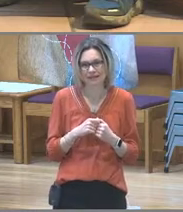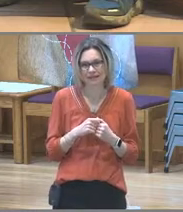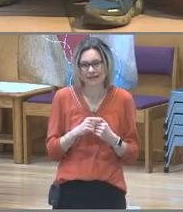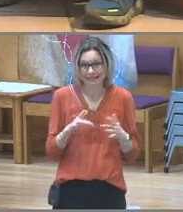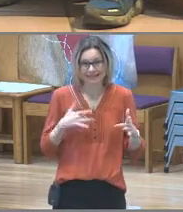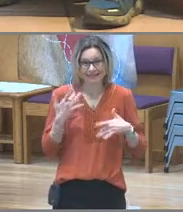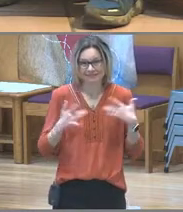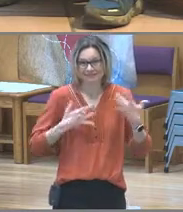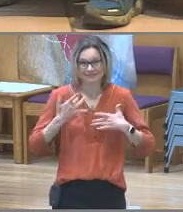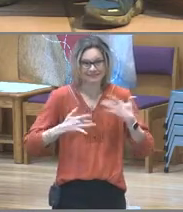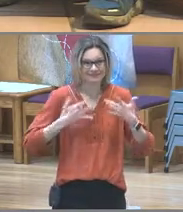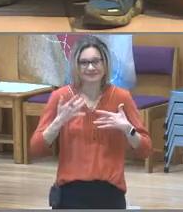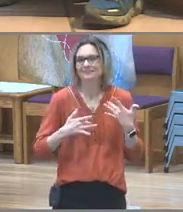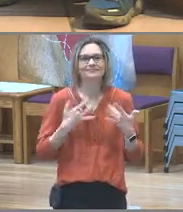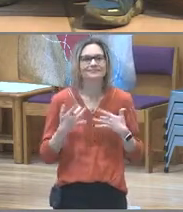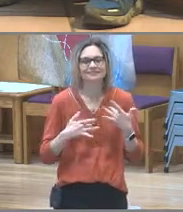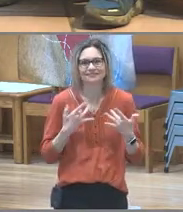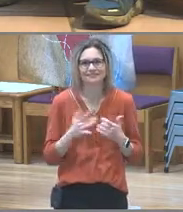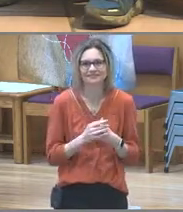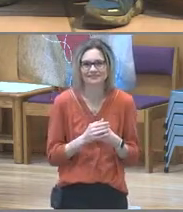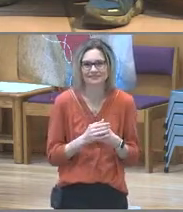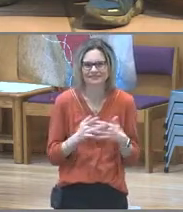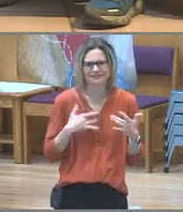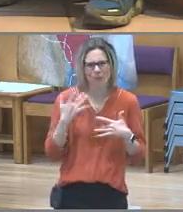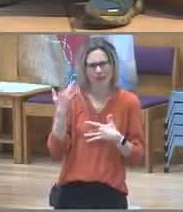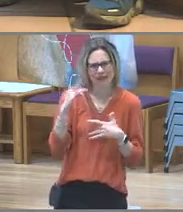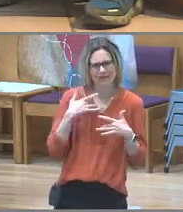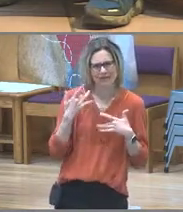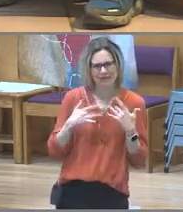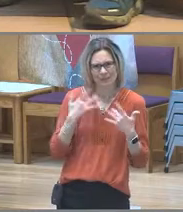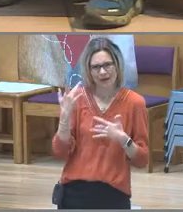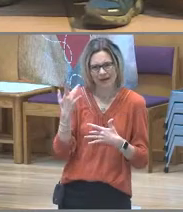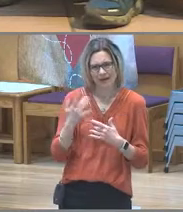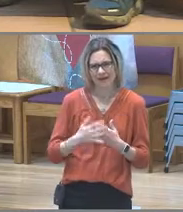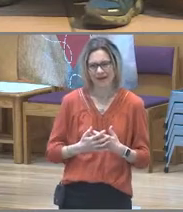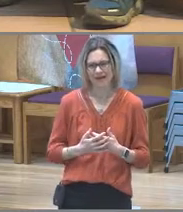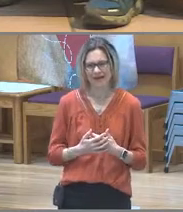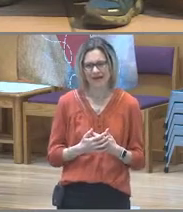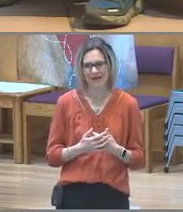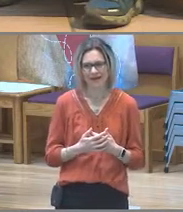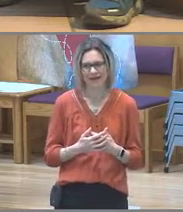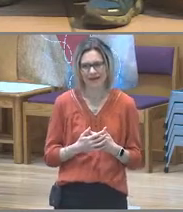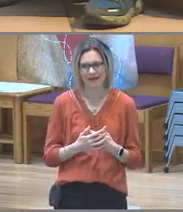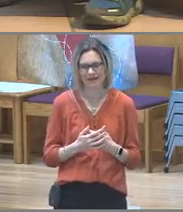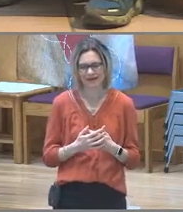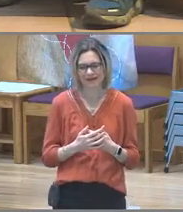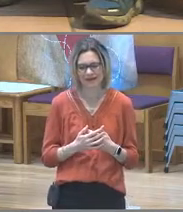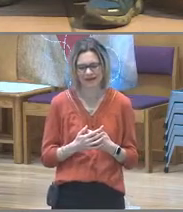excited. They were excited, that's right. Why do you think they were excited? Go ahead.